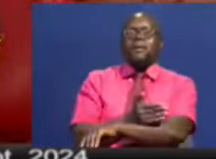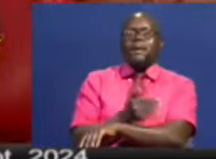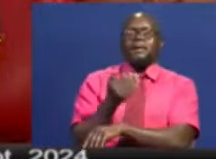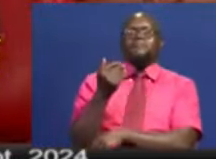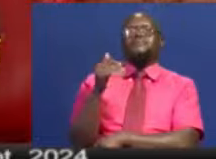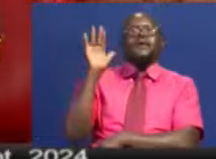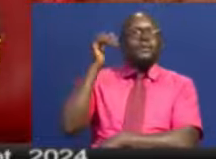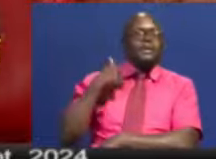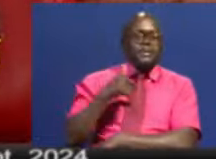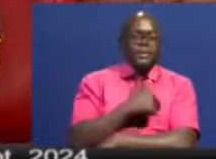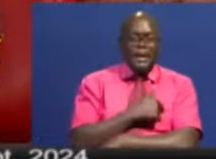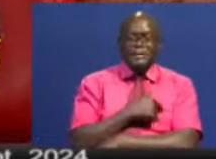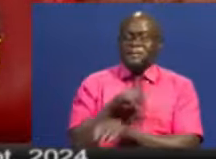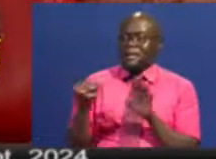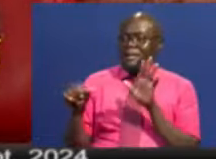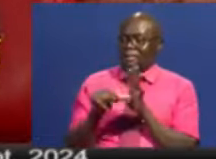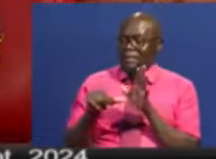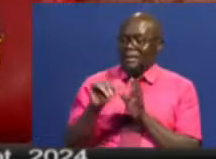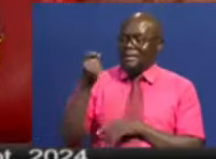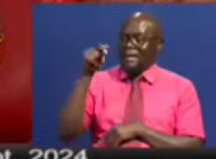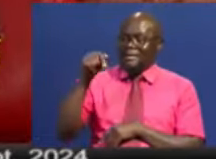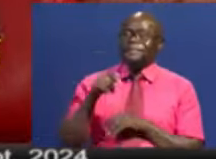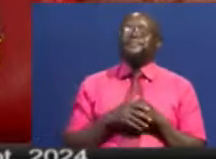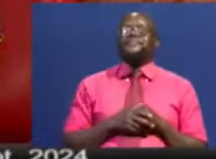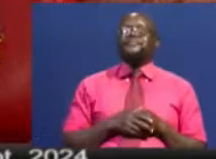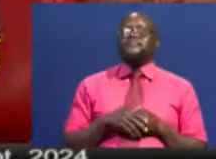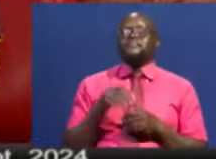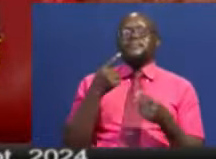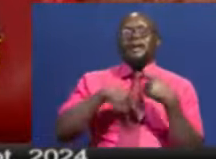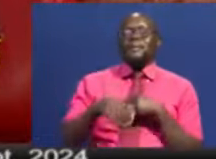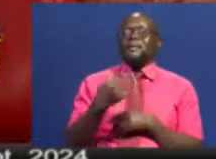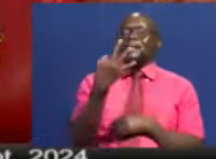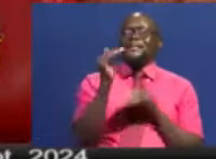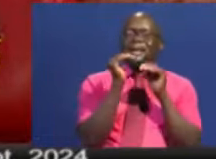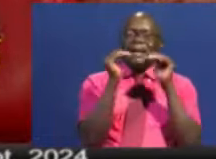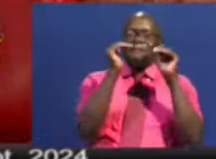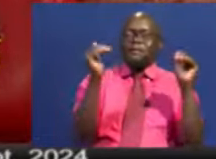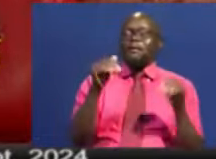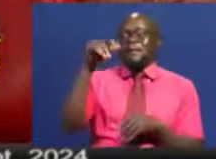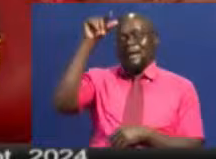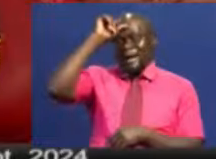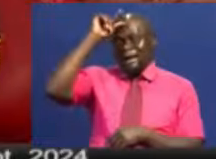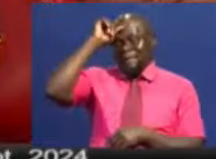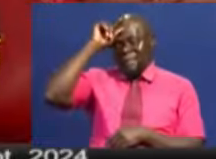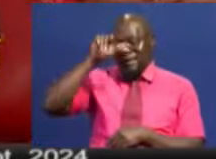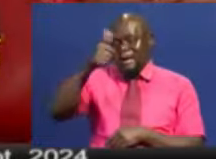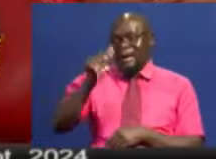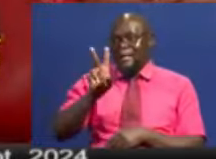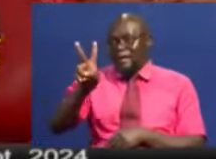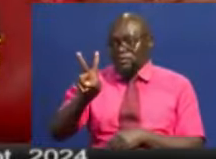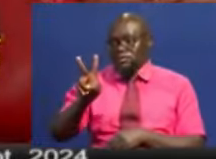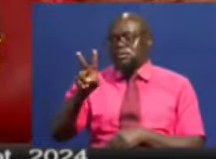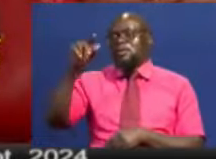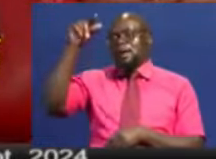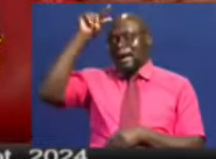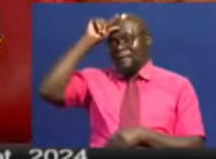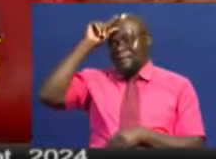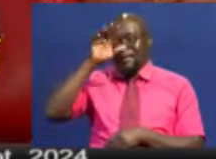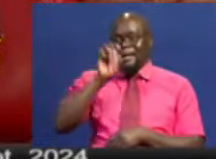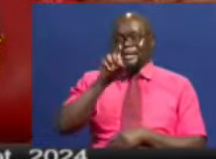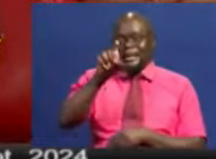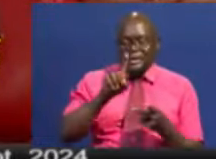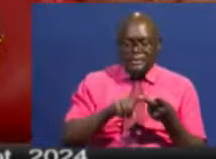Mr. Speaker, the problem in this country about the three arms of government, the other two arms of government, the